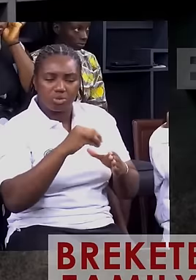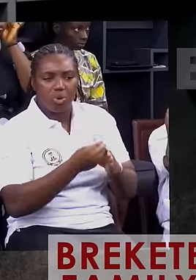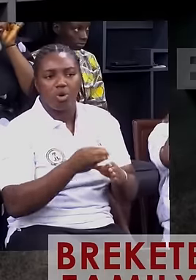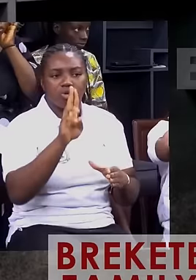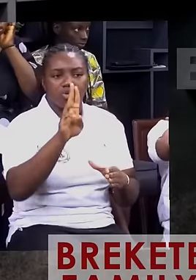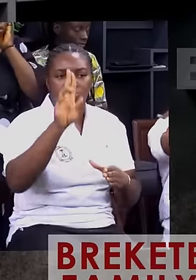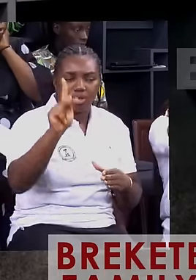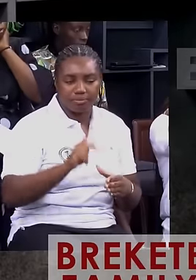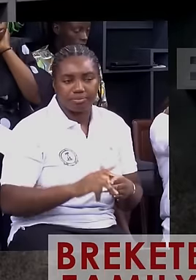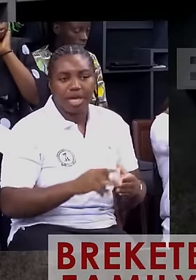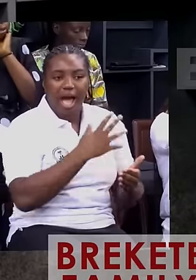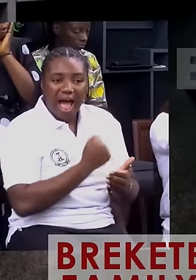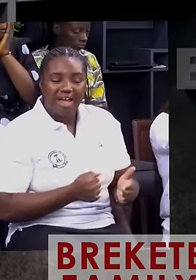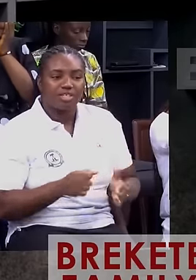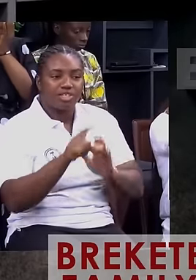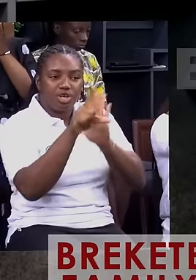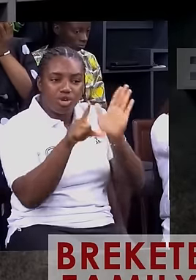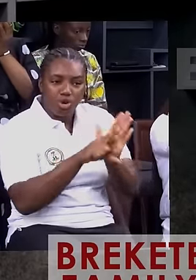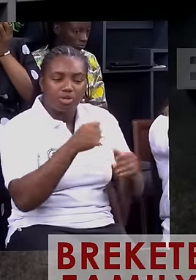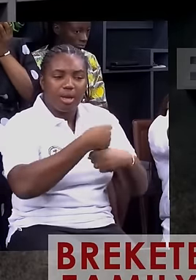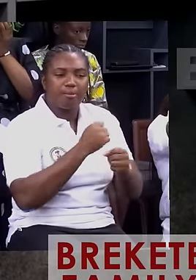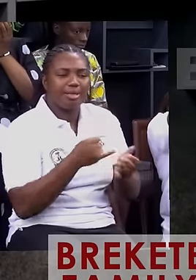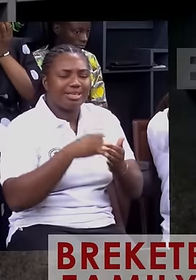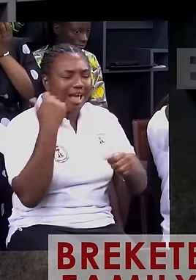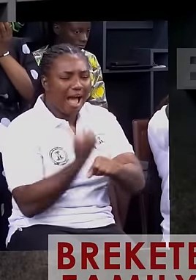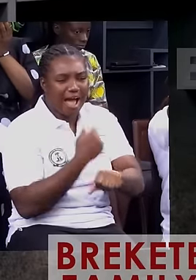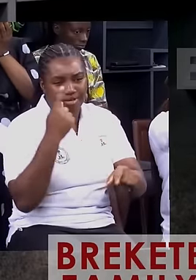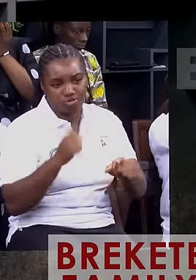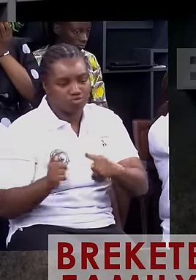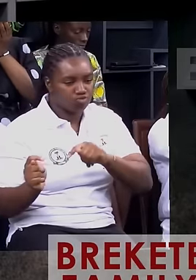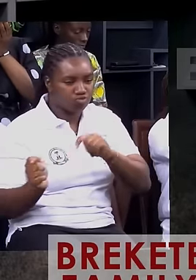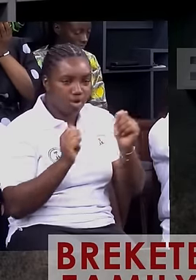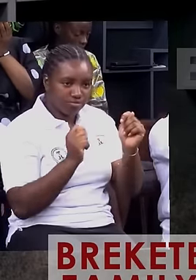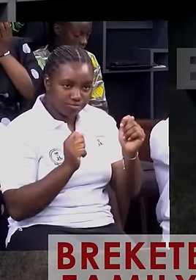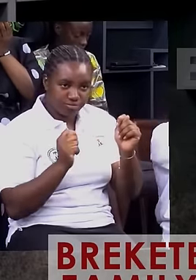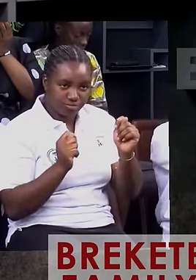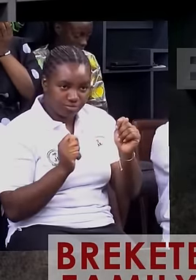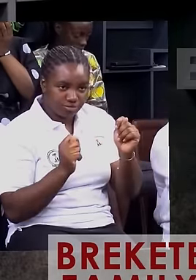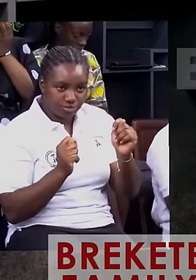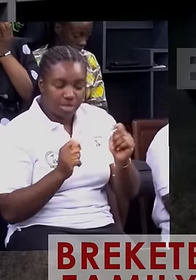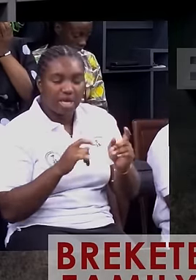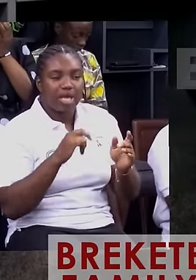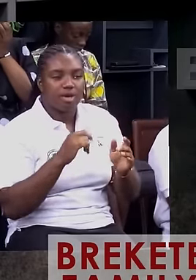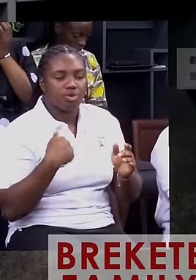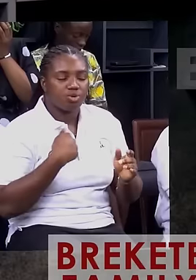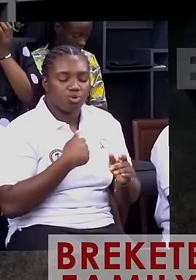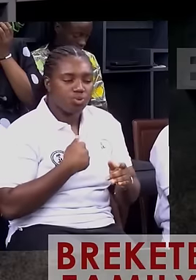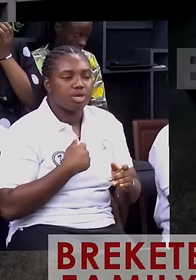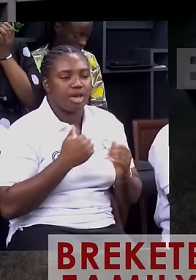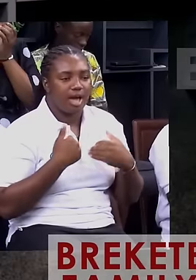besides, the laws are also made more difficult for them to travel. So we decided to set up a kidney transplant program